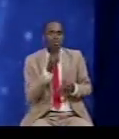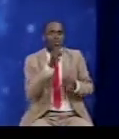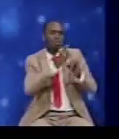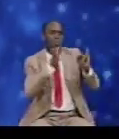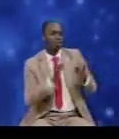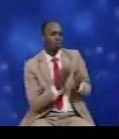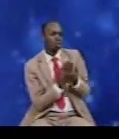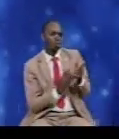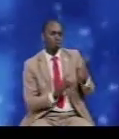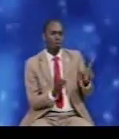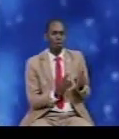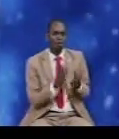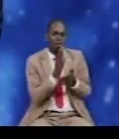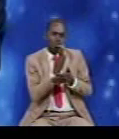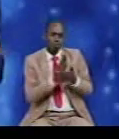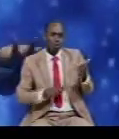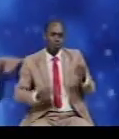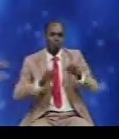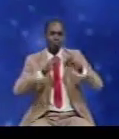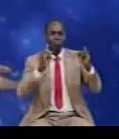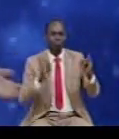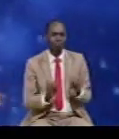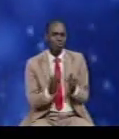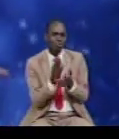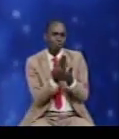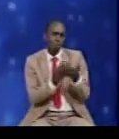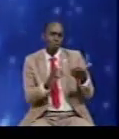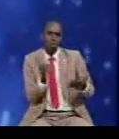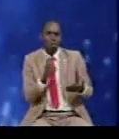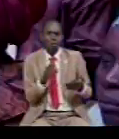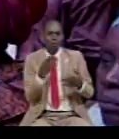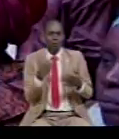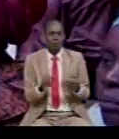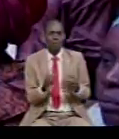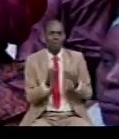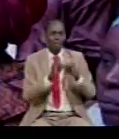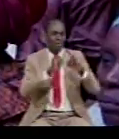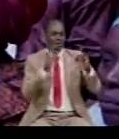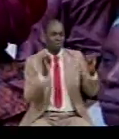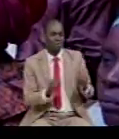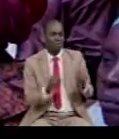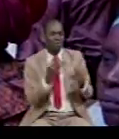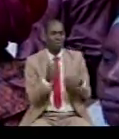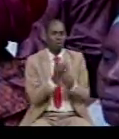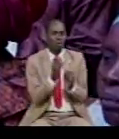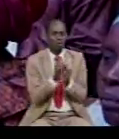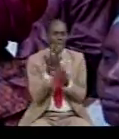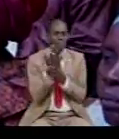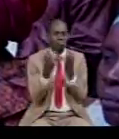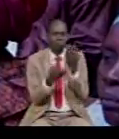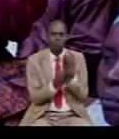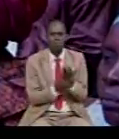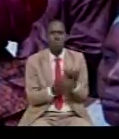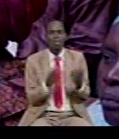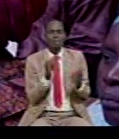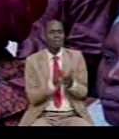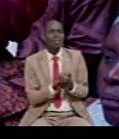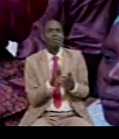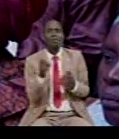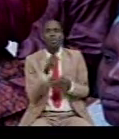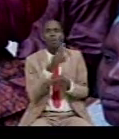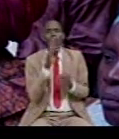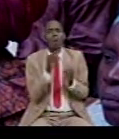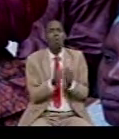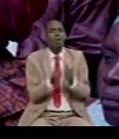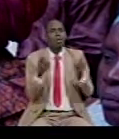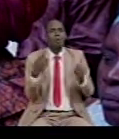somewhere, some idolatrous God somewhere, the God and the prince of this world, but we without the true God and